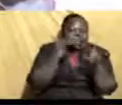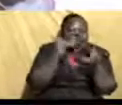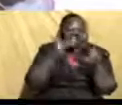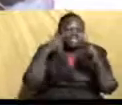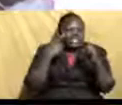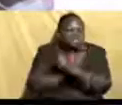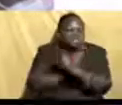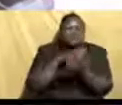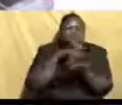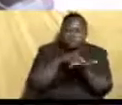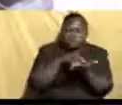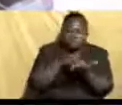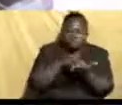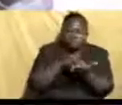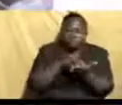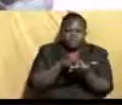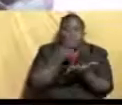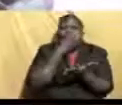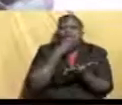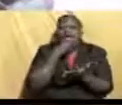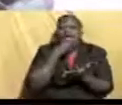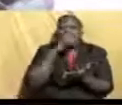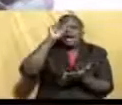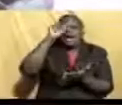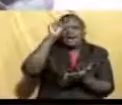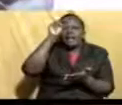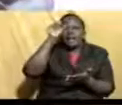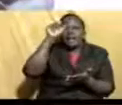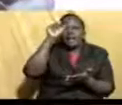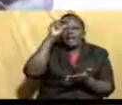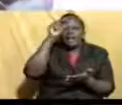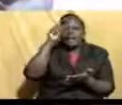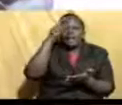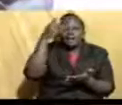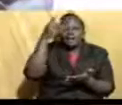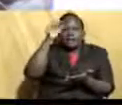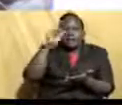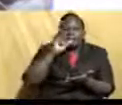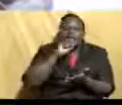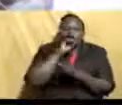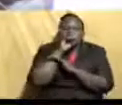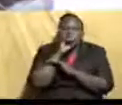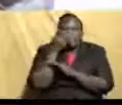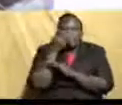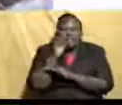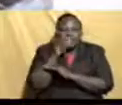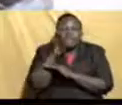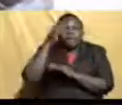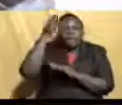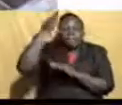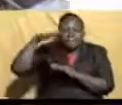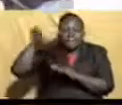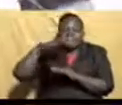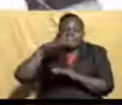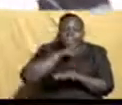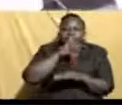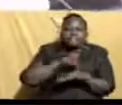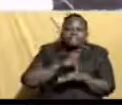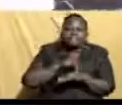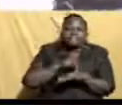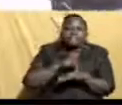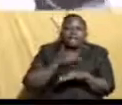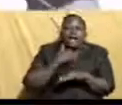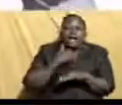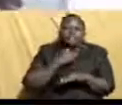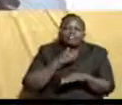In Kesavananda, one of the judges asked, if the parliament is sovereign and can amend any provision of the